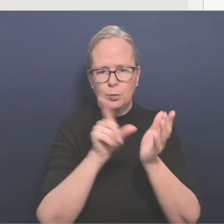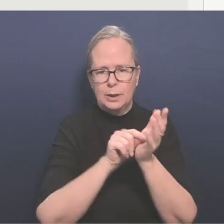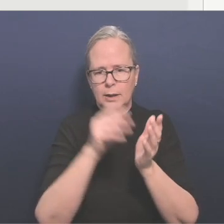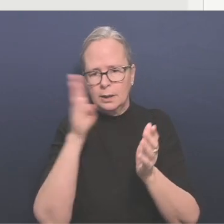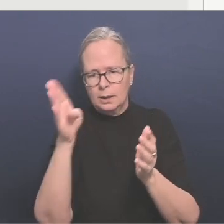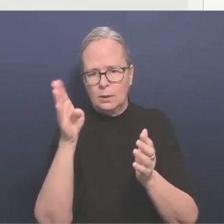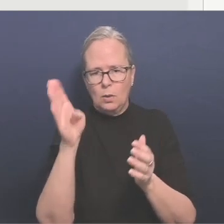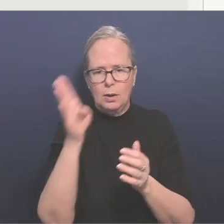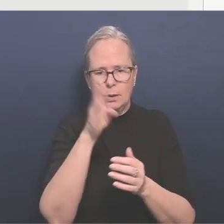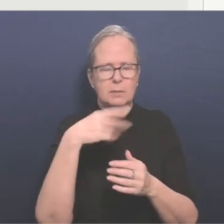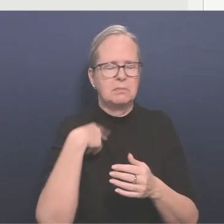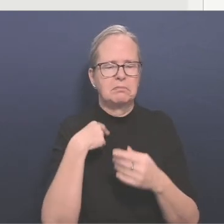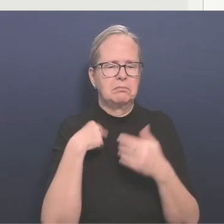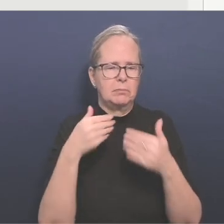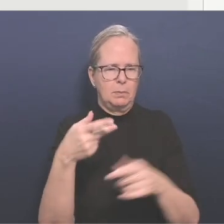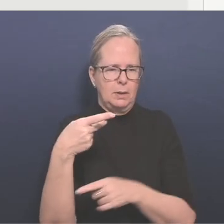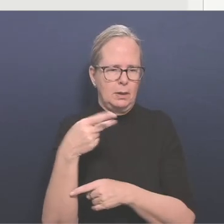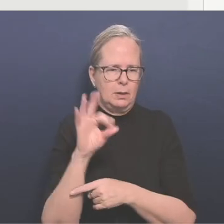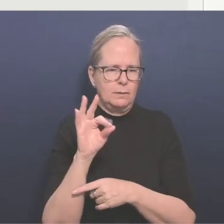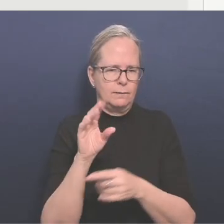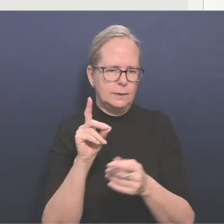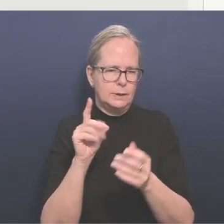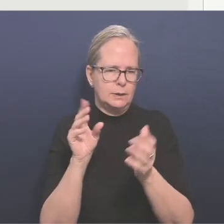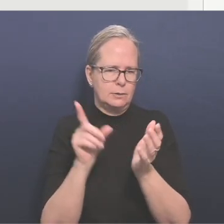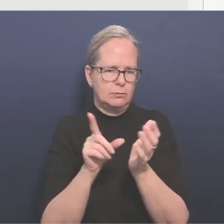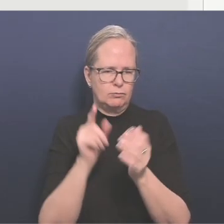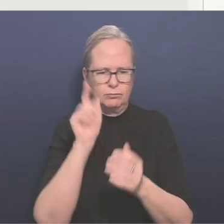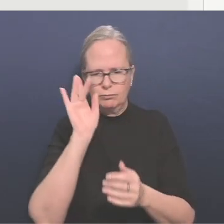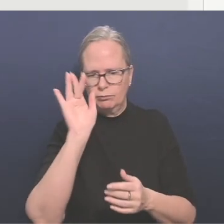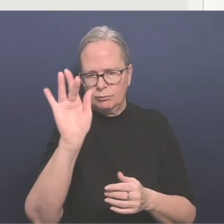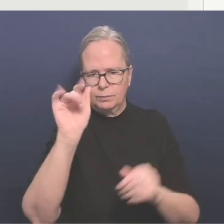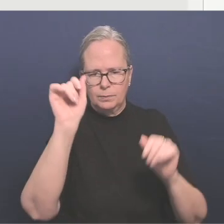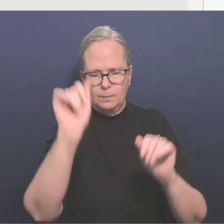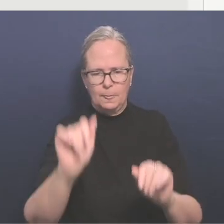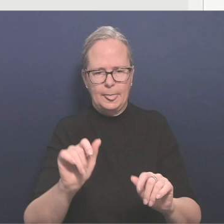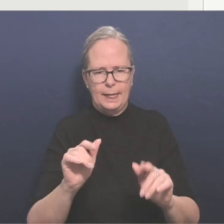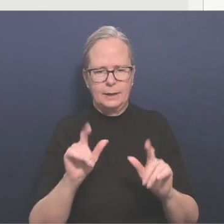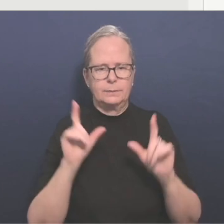all the list of benefits that were generated.